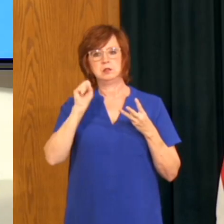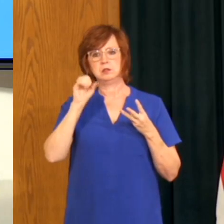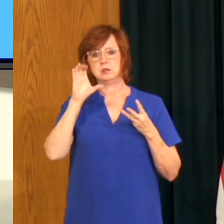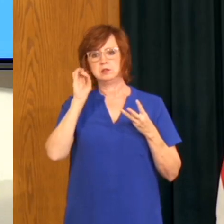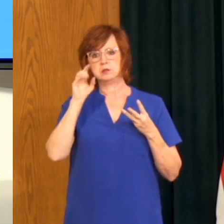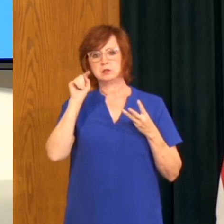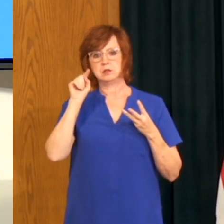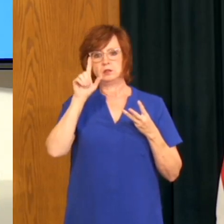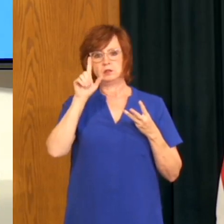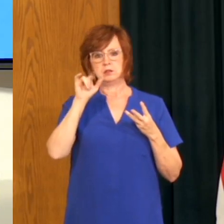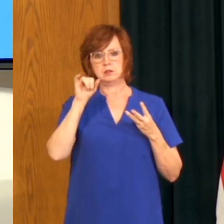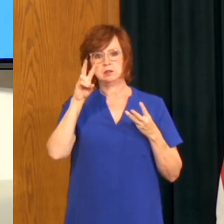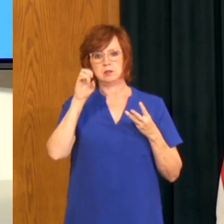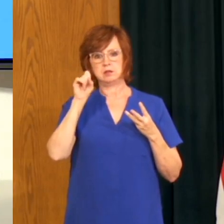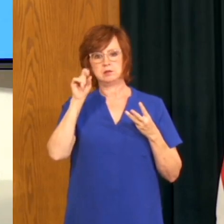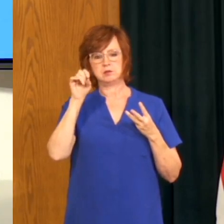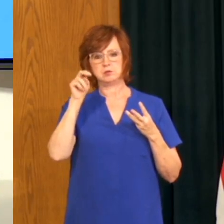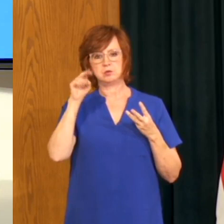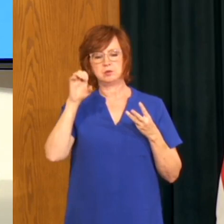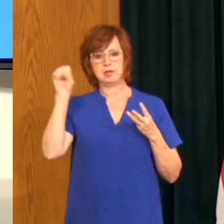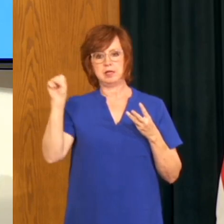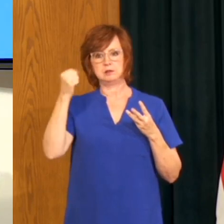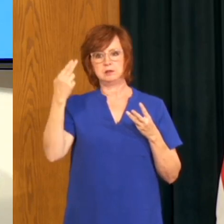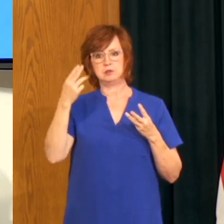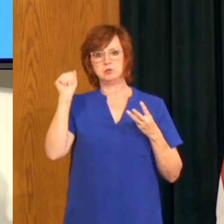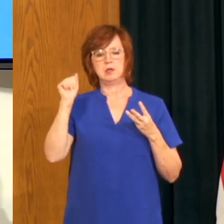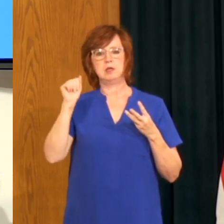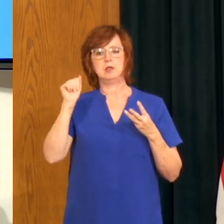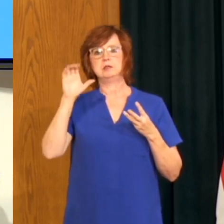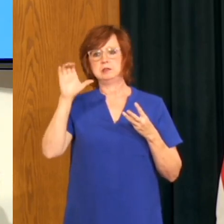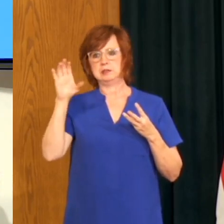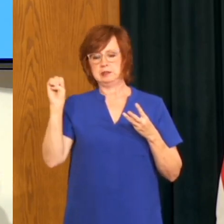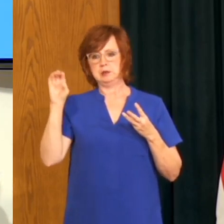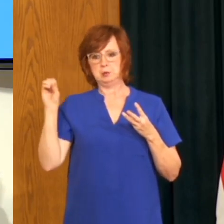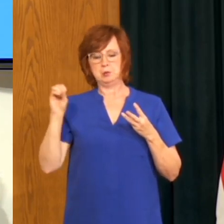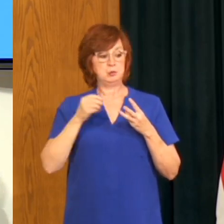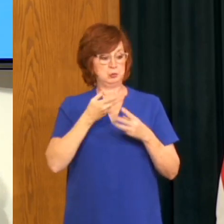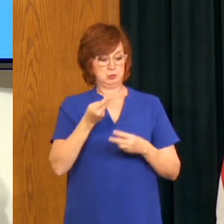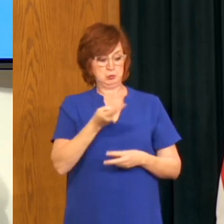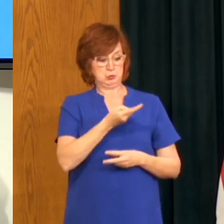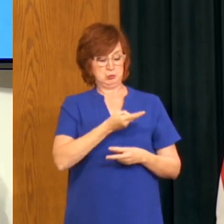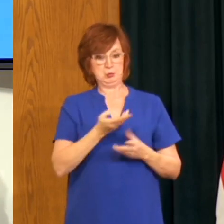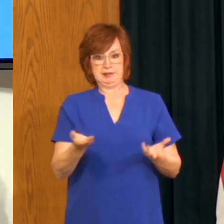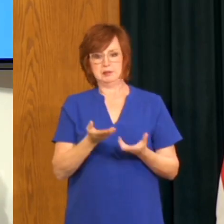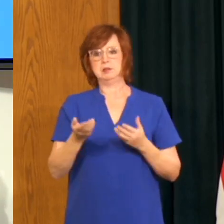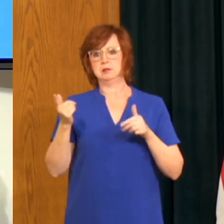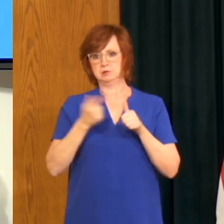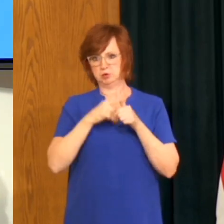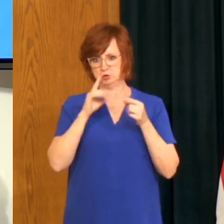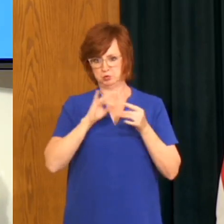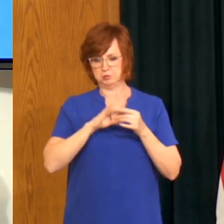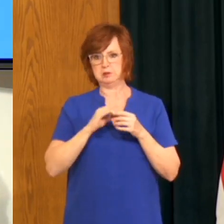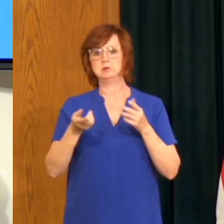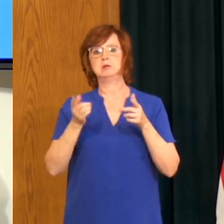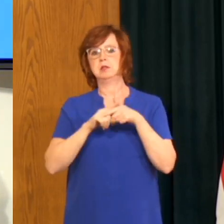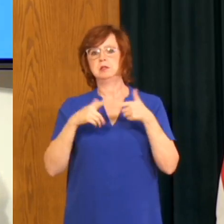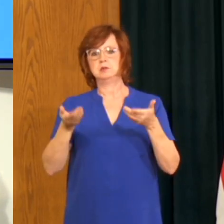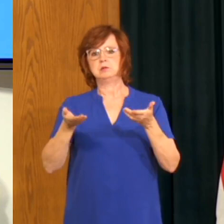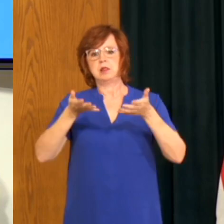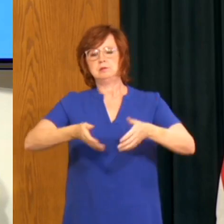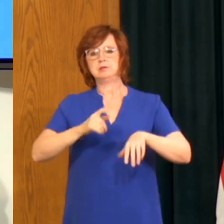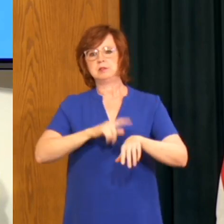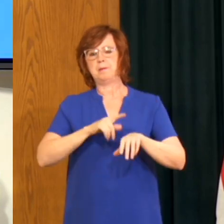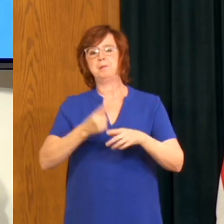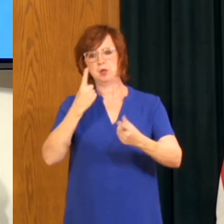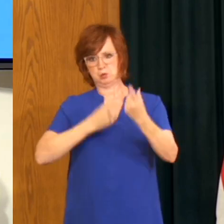Scott Livingstone, SHA CEO. Premier Moe and Dr. Shahab will both have opening statements, then we'll have time for questions.